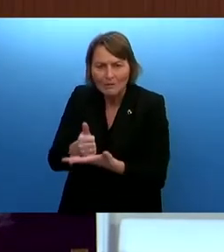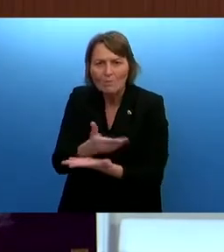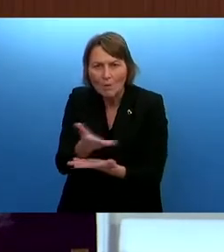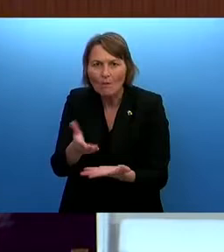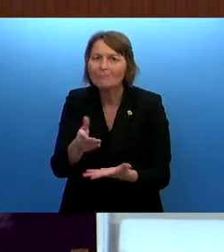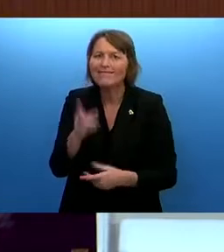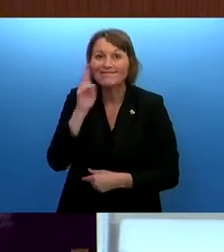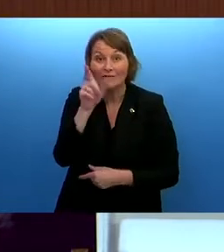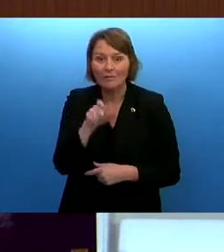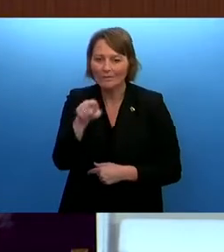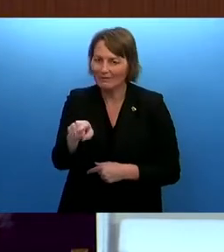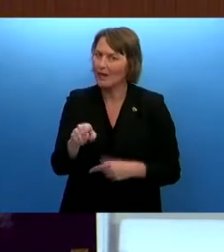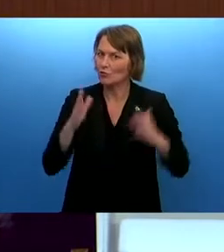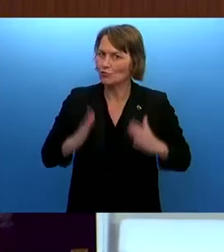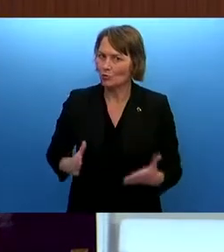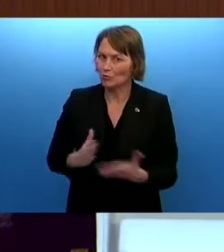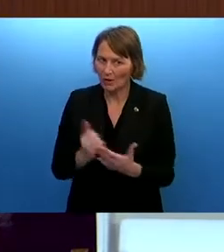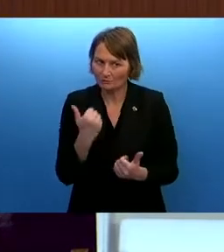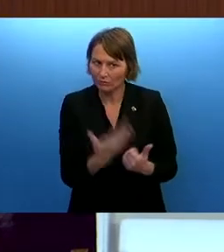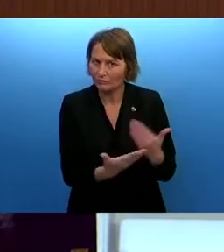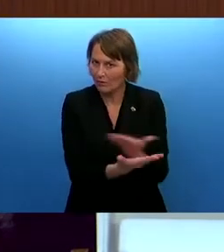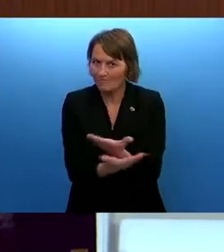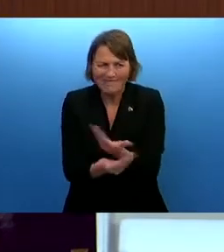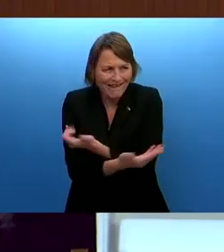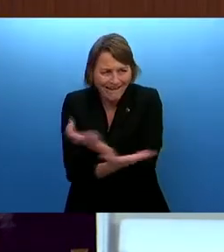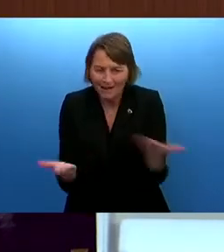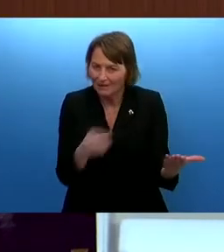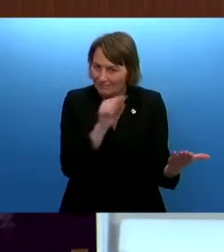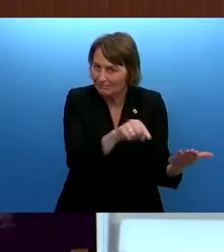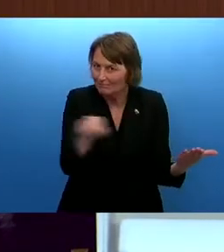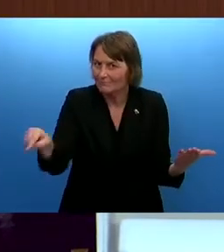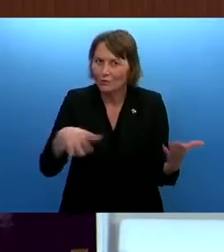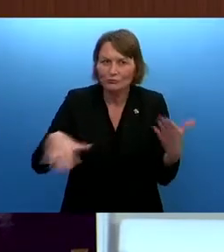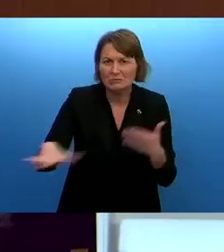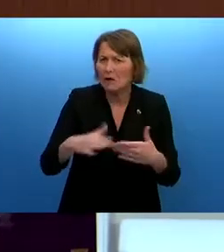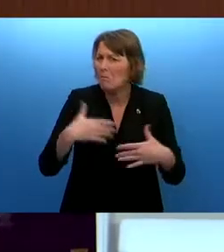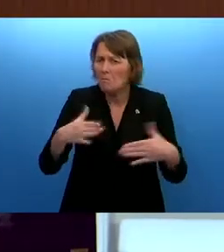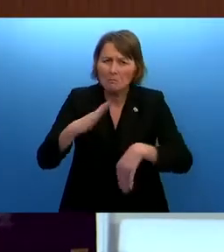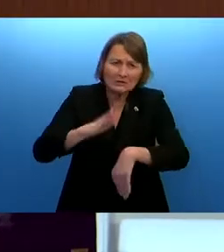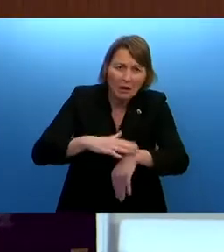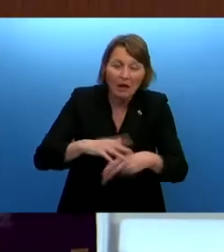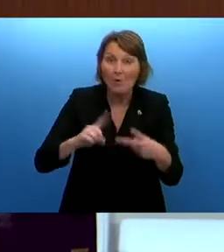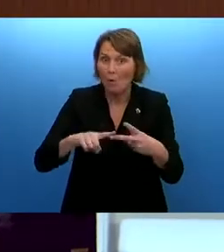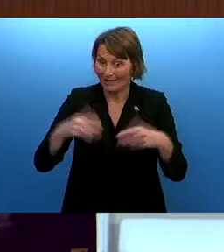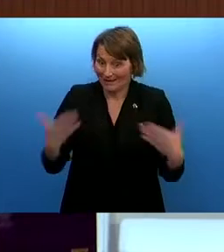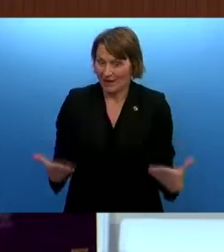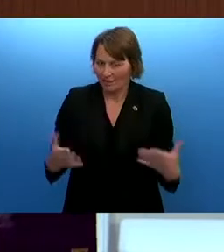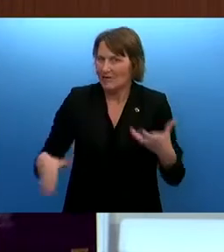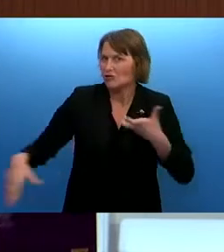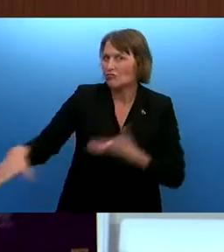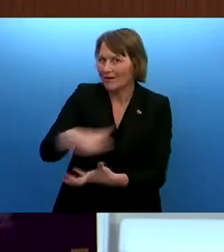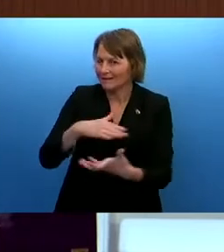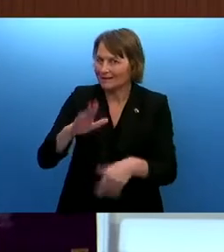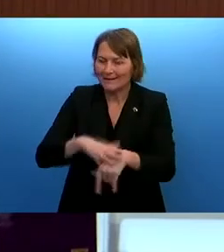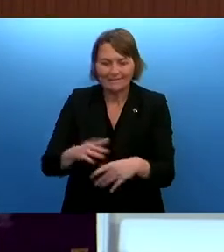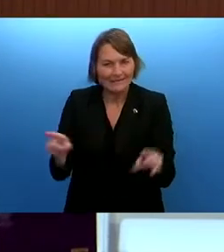to participate in all spheres of society at any time, including in times of crisis. We